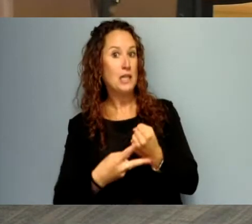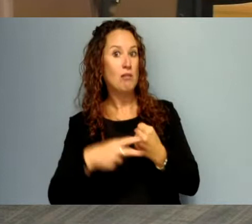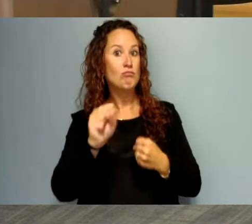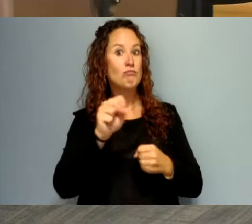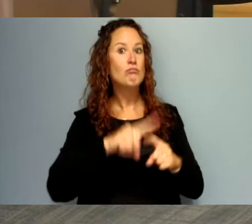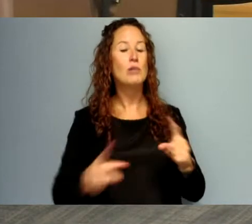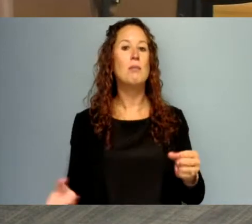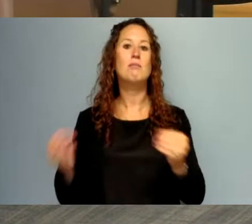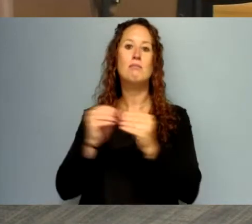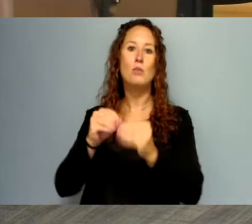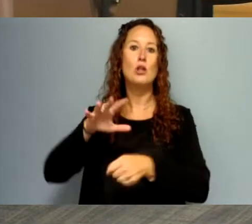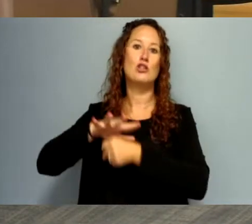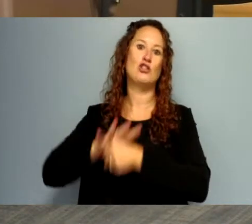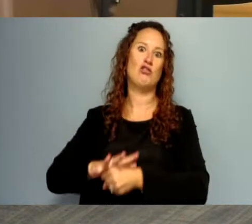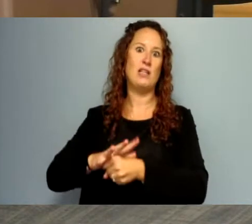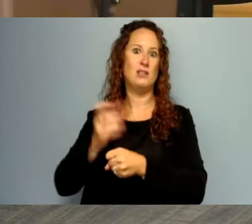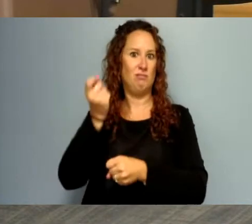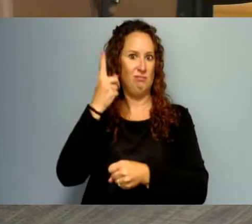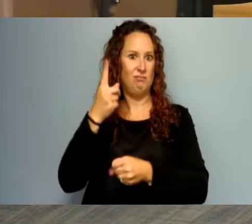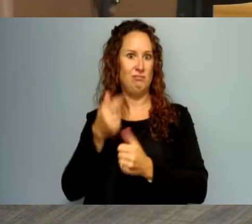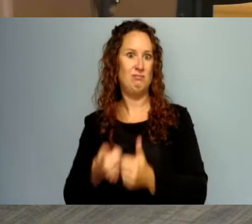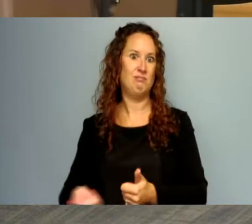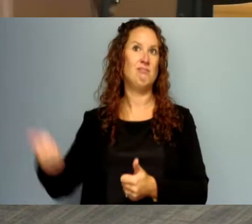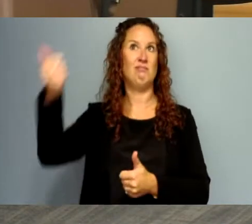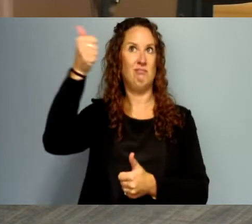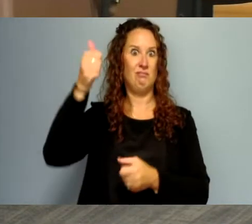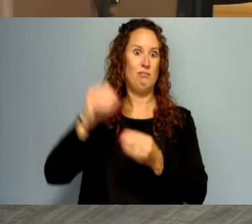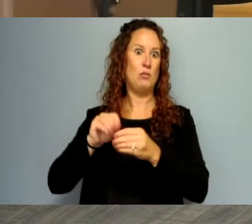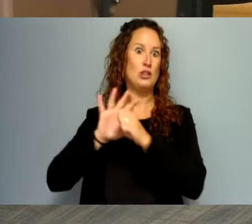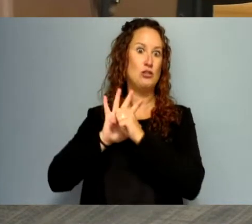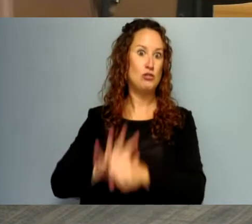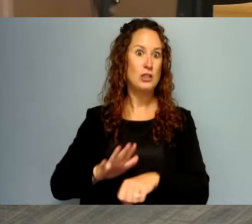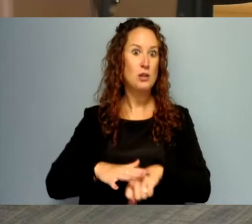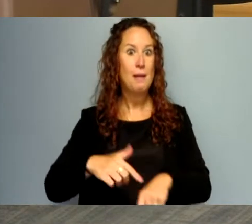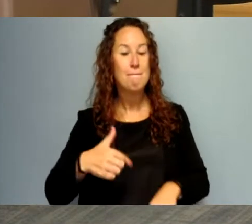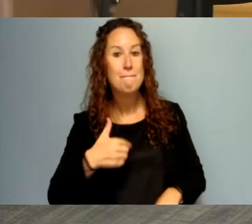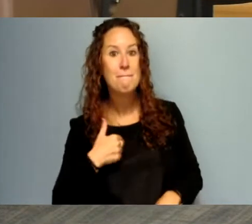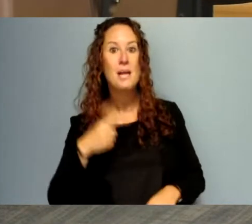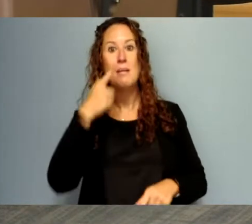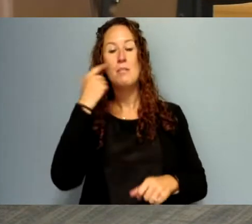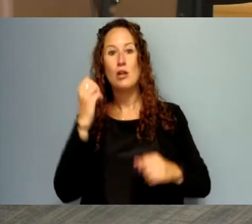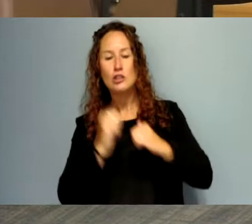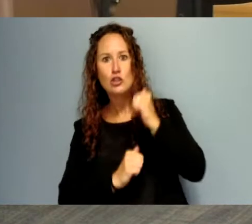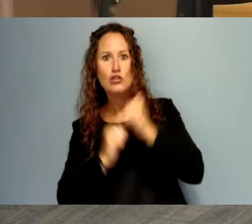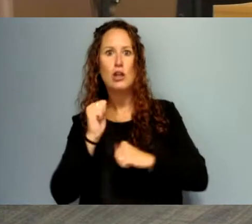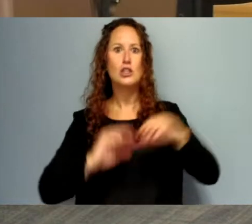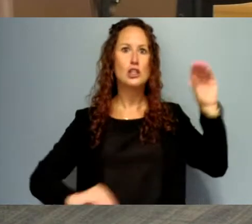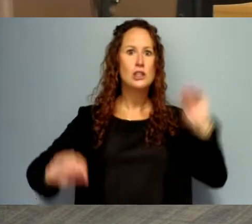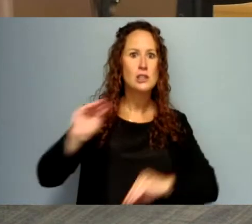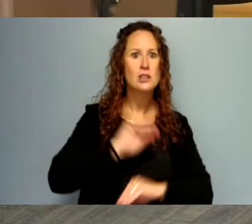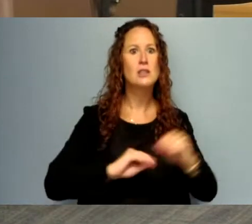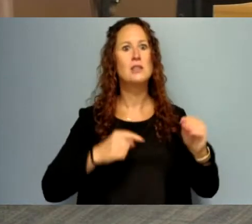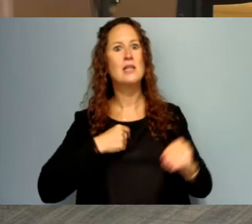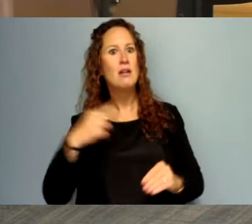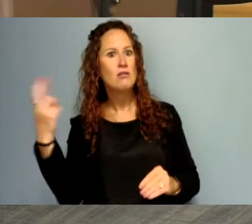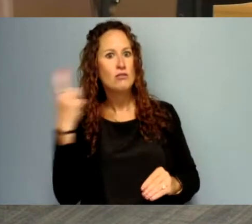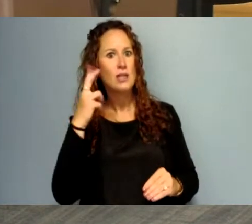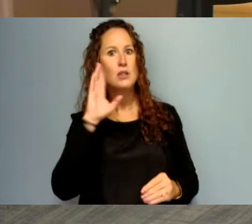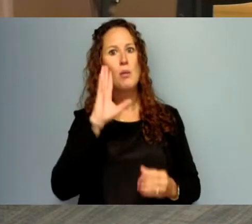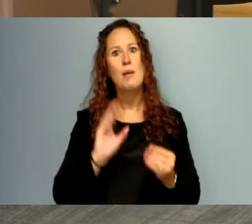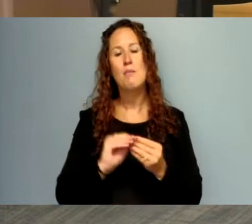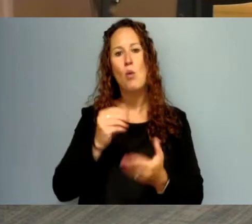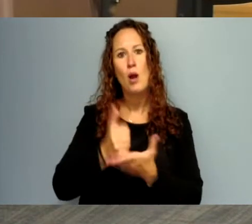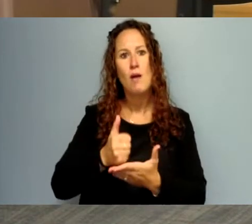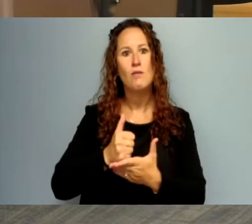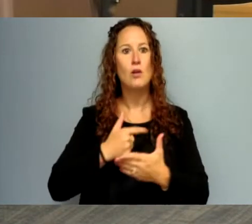more stress at the top, quite honestly, put more stress on me. The way we're currently structured, I realized that it would be very helpful to have another